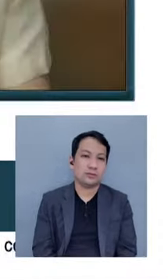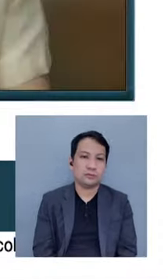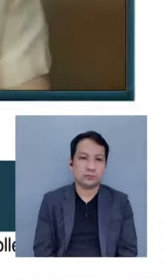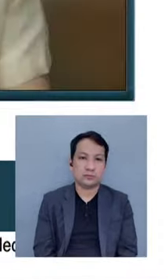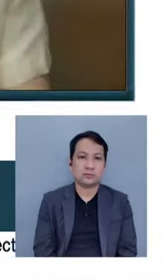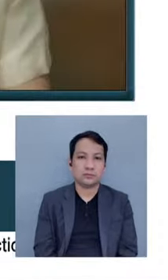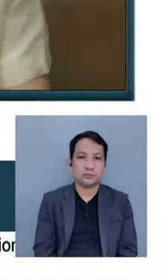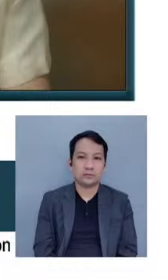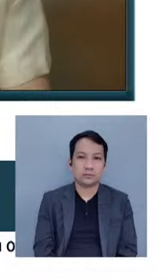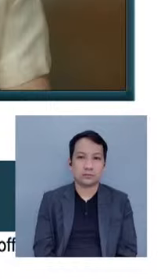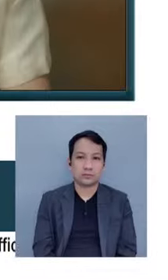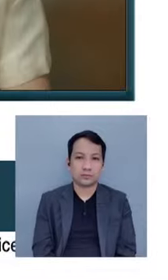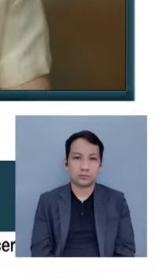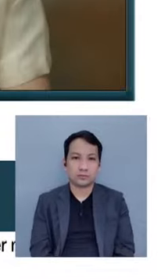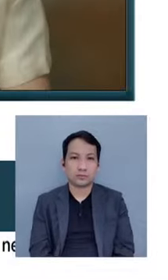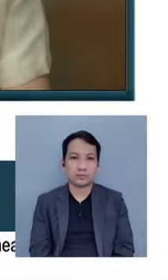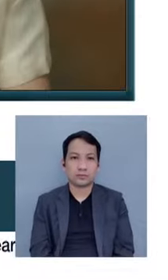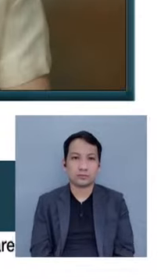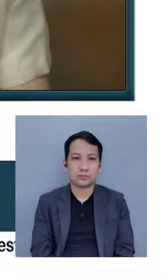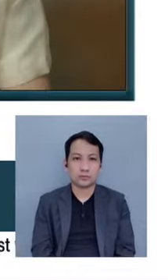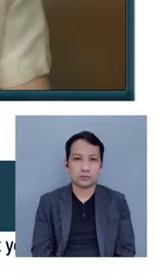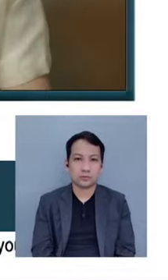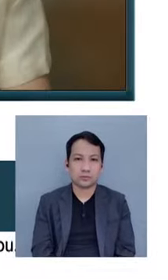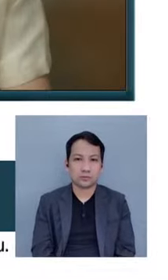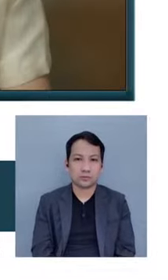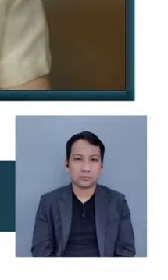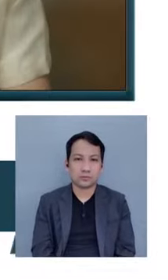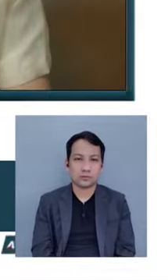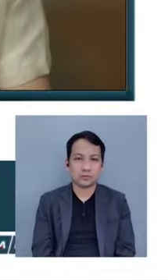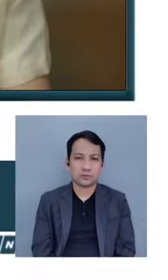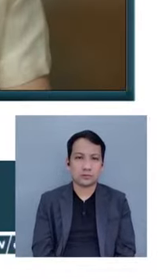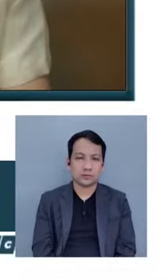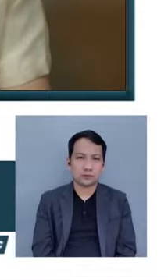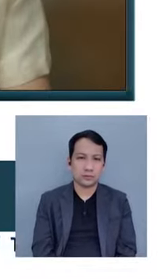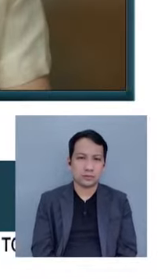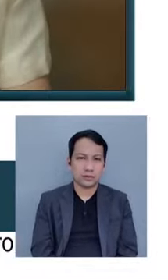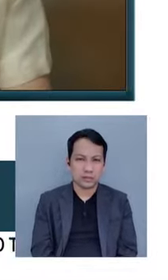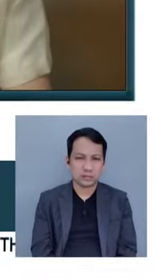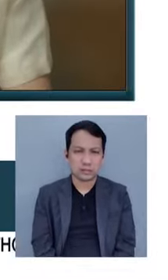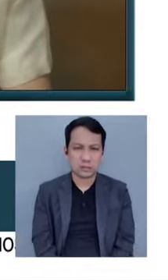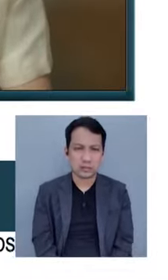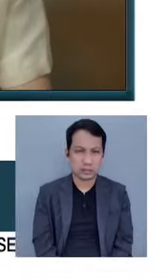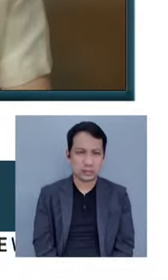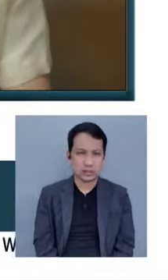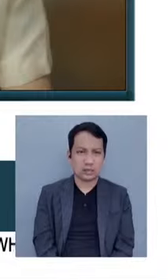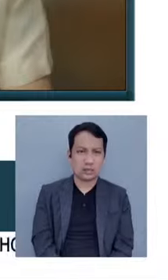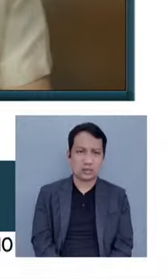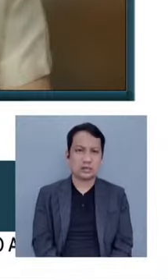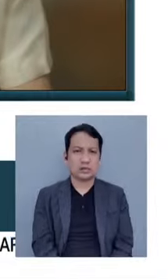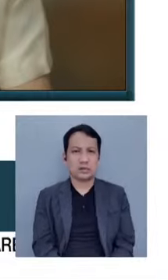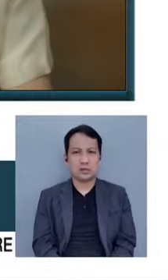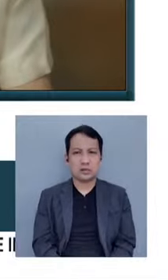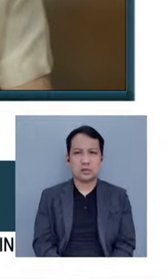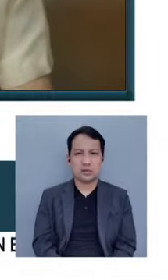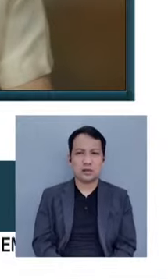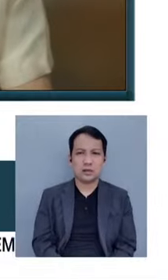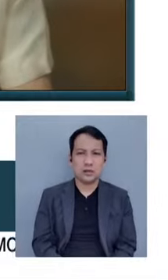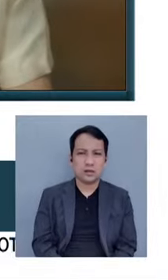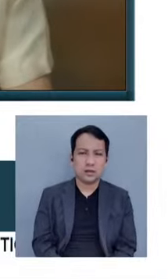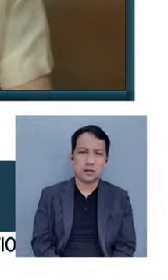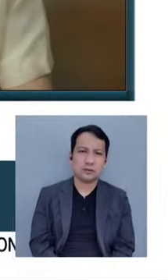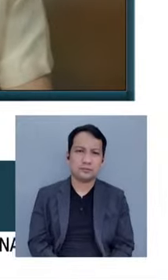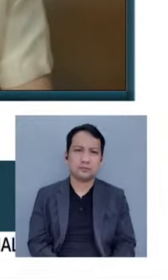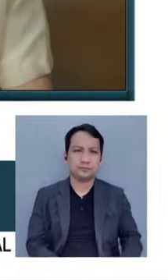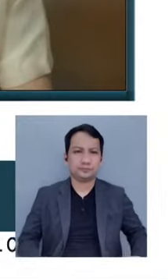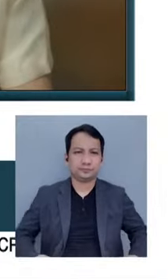vote of confidence there, Undersecretary. But first, tie it up to us, tie it up for us nicely here, because